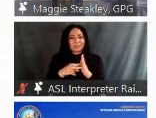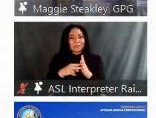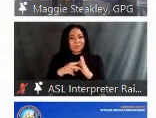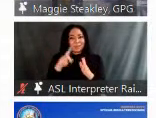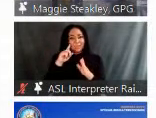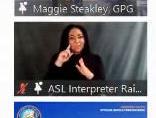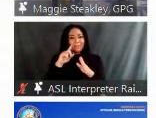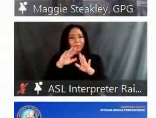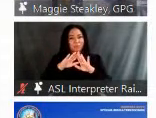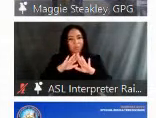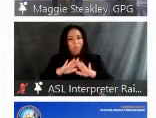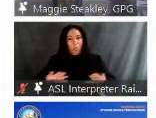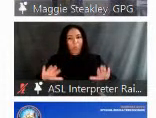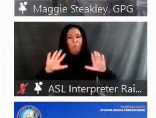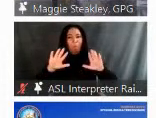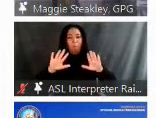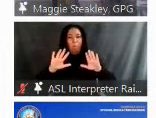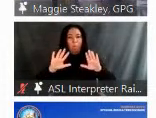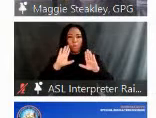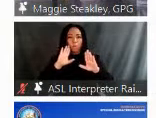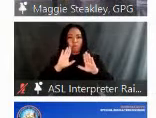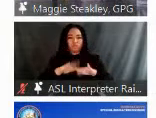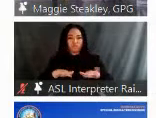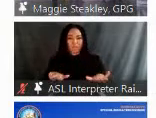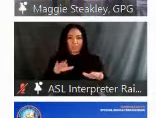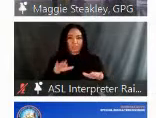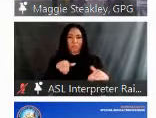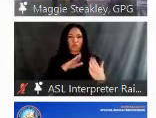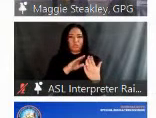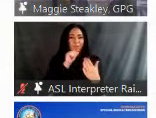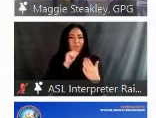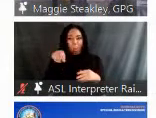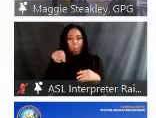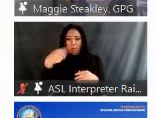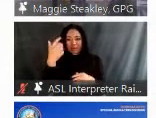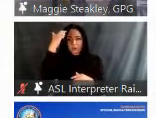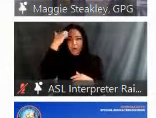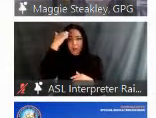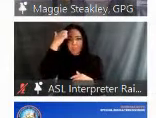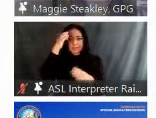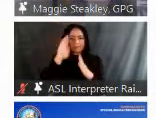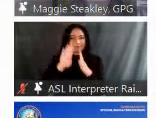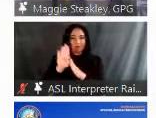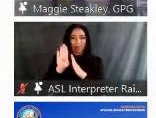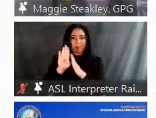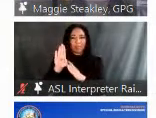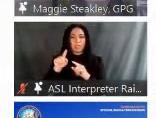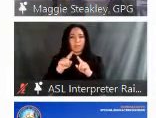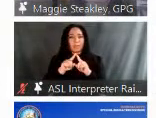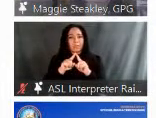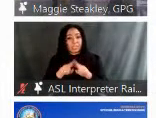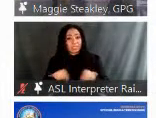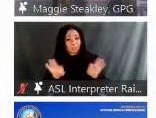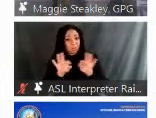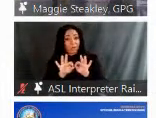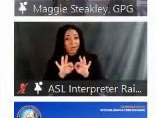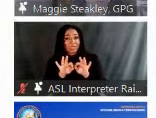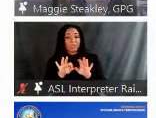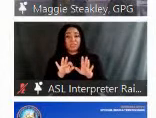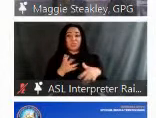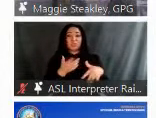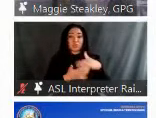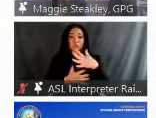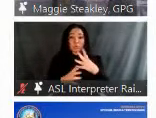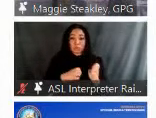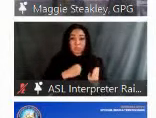not only looking at and supporting children's cognitive development, but just as importantly, we're looking at their social emotional development,